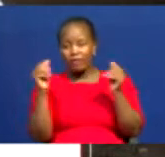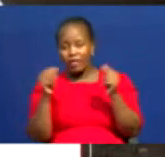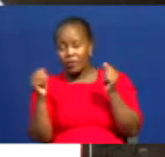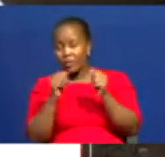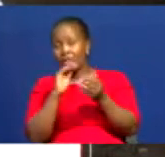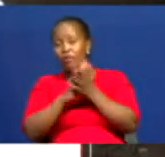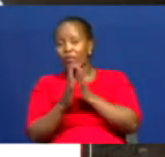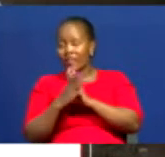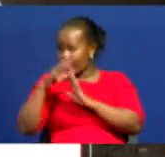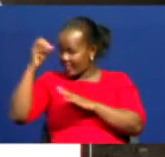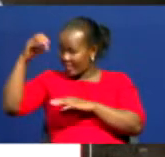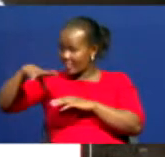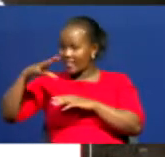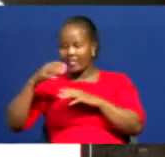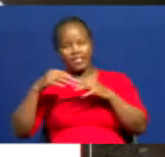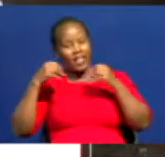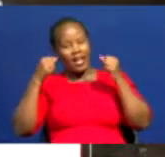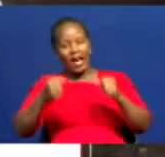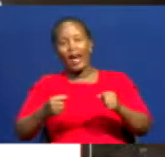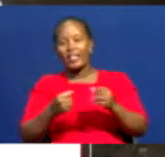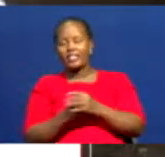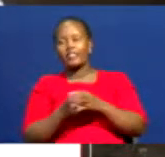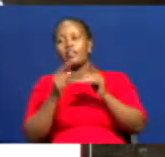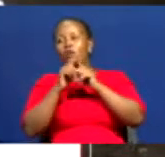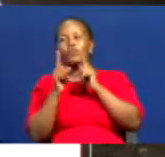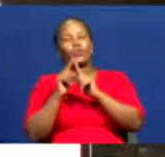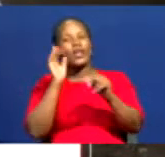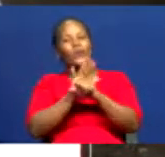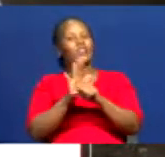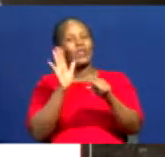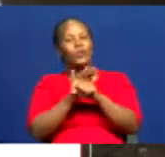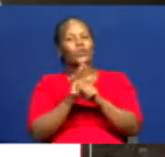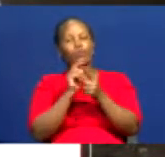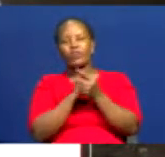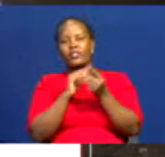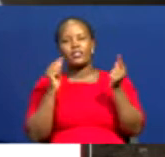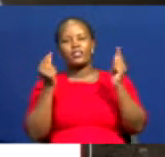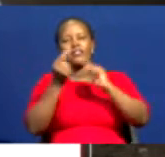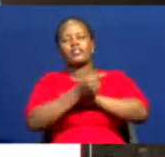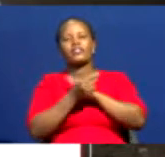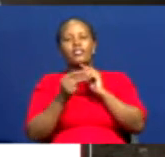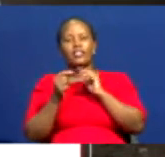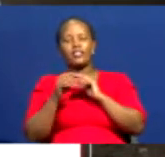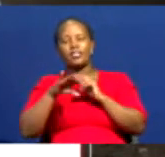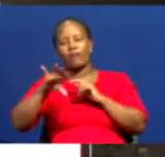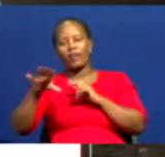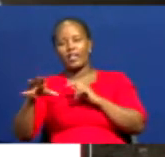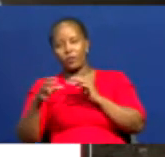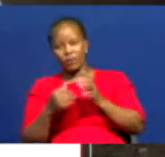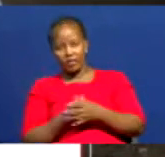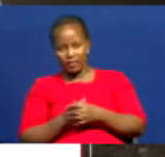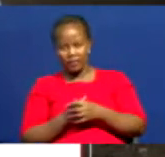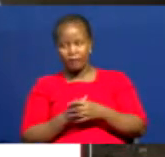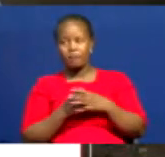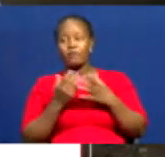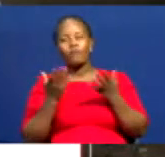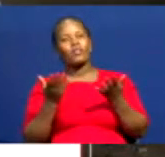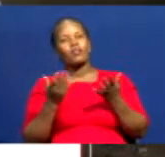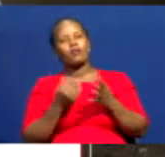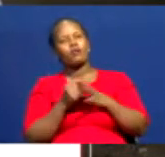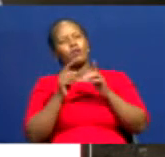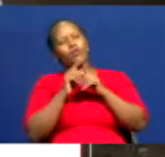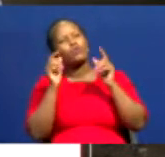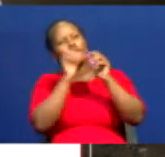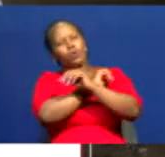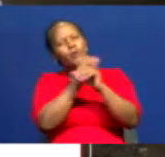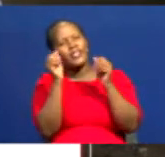cannot happen. I think a lot will change in our county. Yeah. The aspect of insecurity, because the president spoke